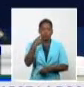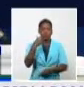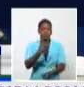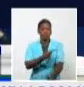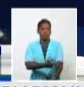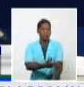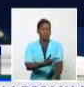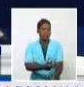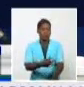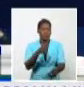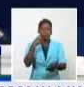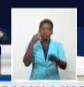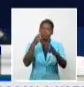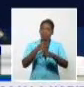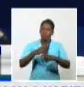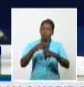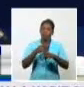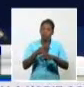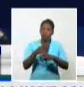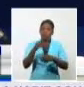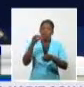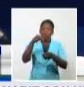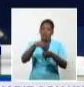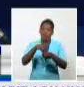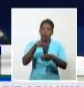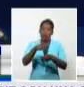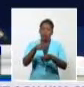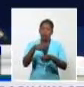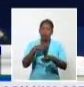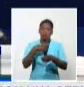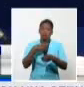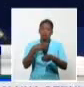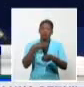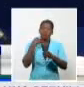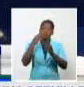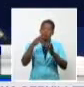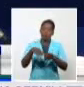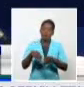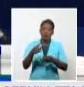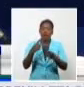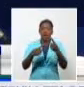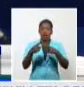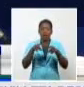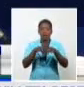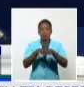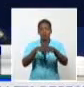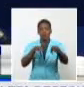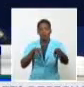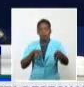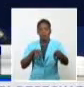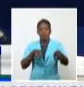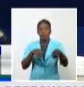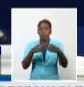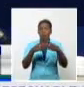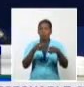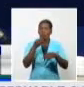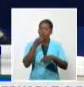say that 98.7 have a stable clinical evolution. 2 people were evacuated, as I said